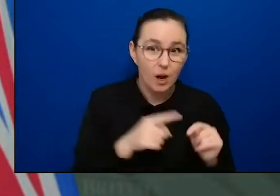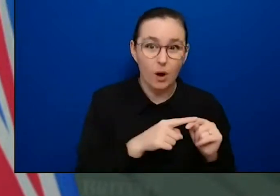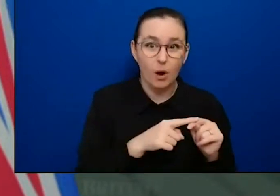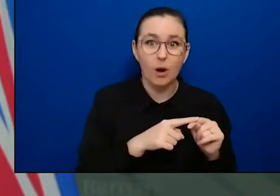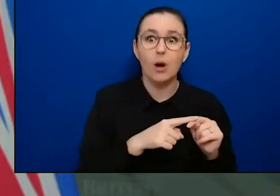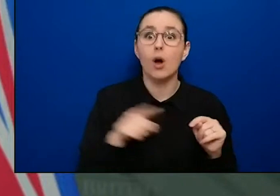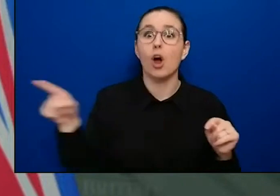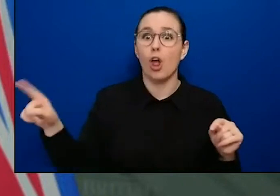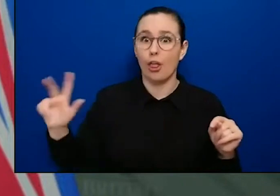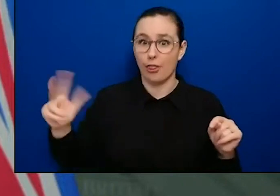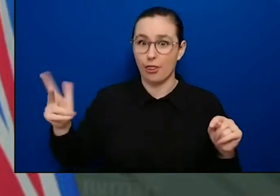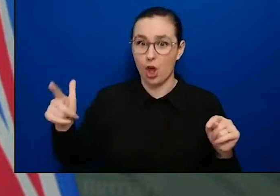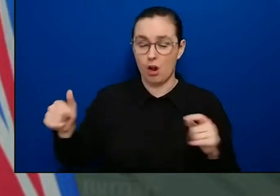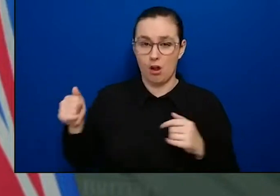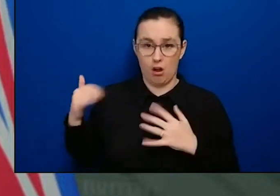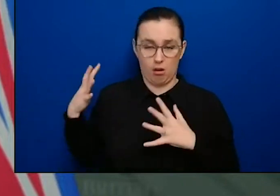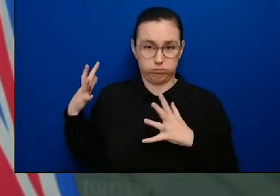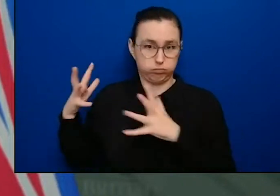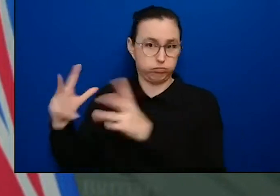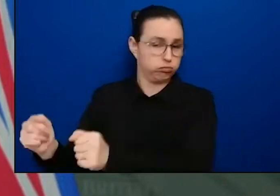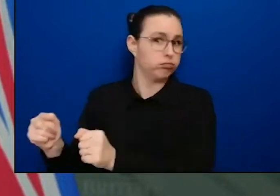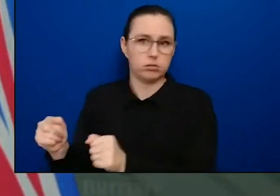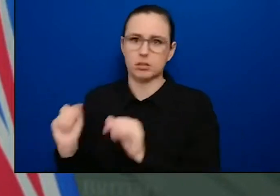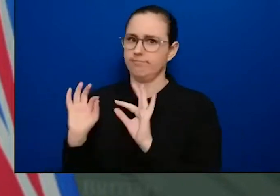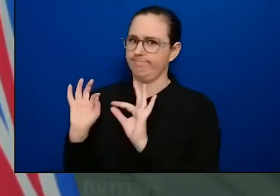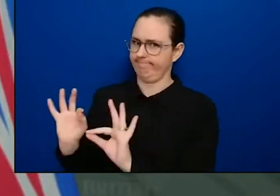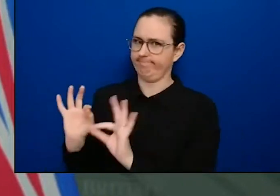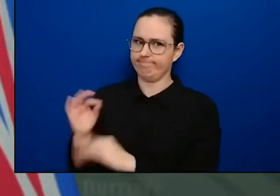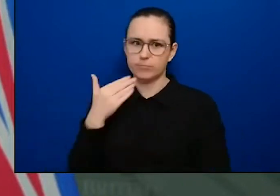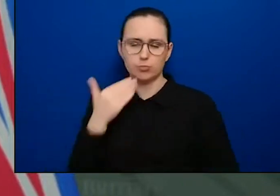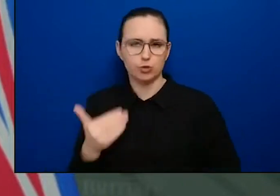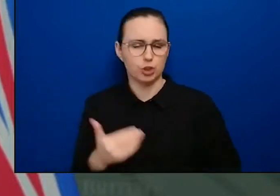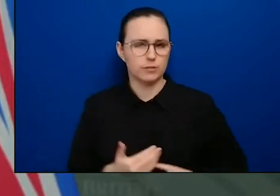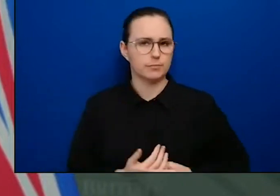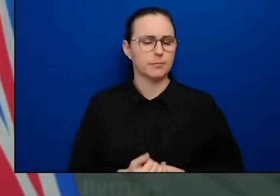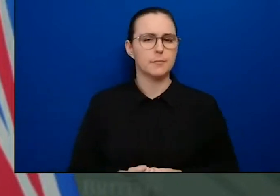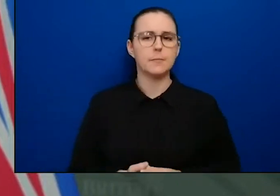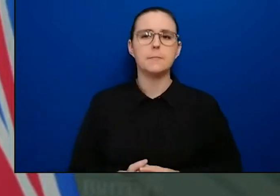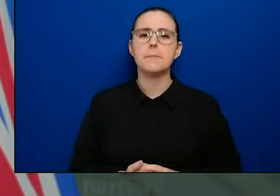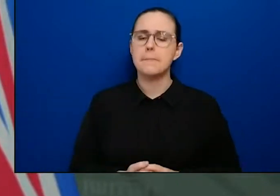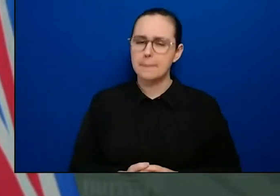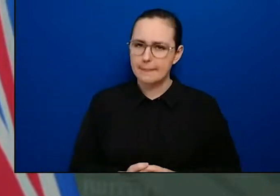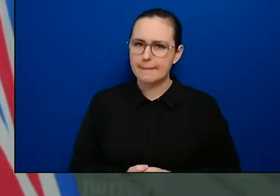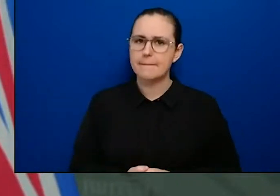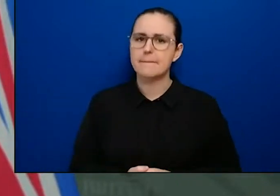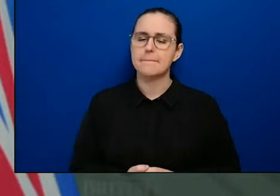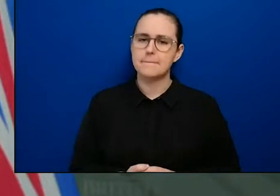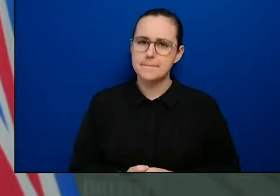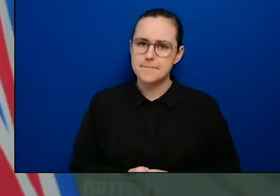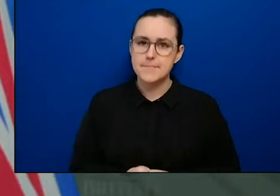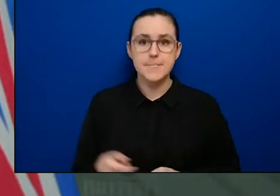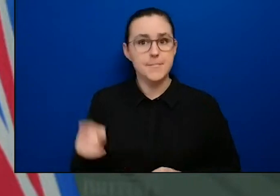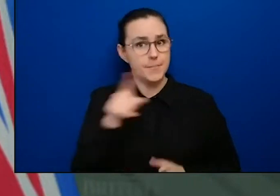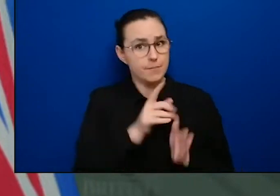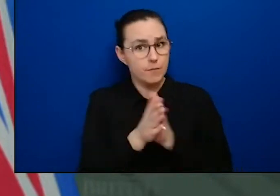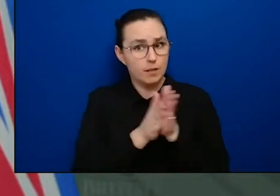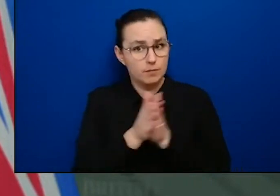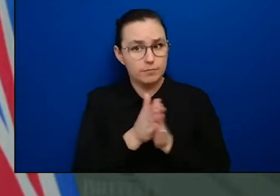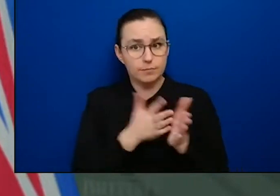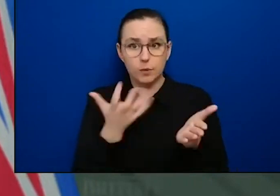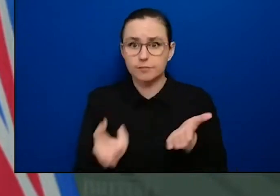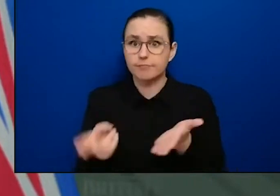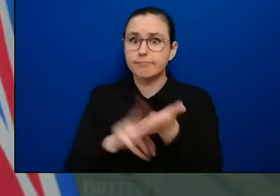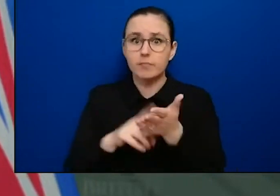and positive. Further, I know that there's interest in registrations and booking of children 5 to